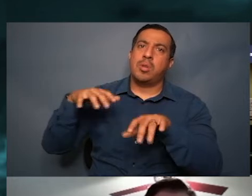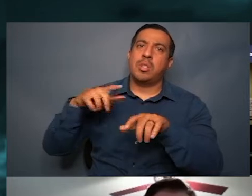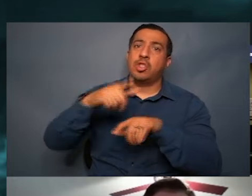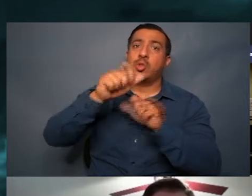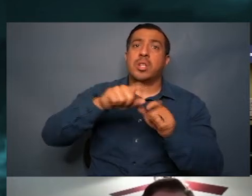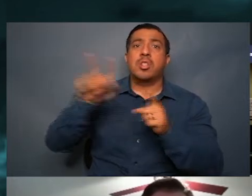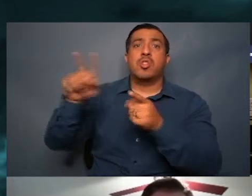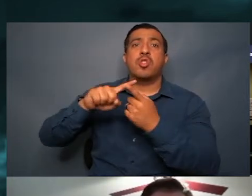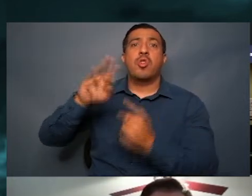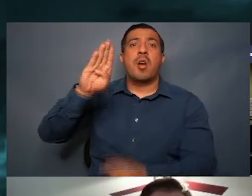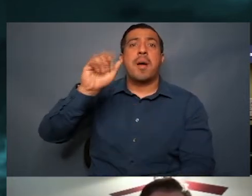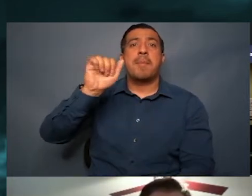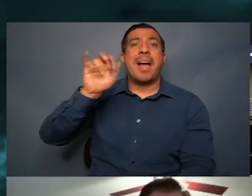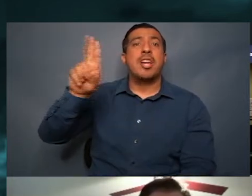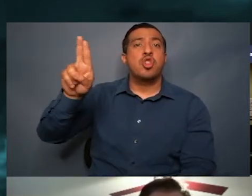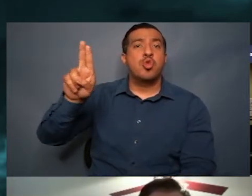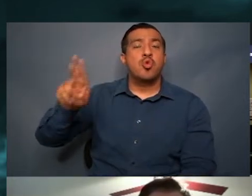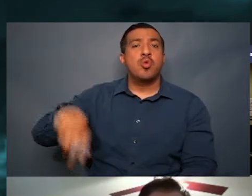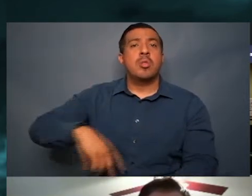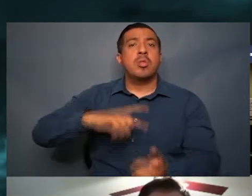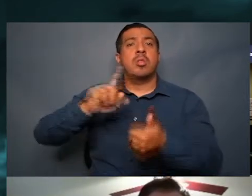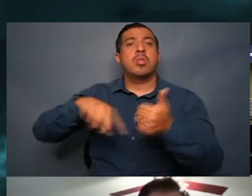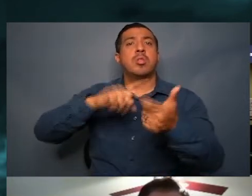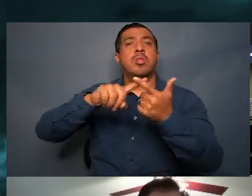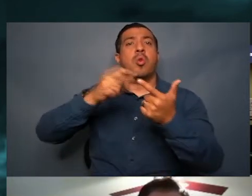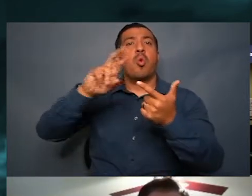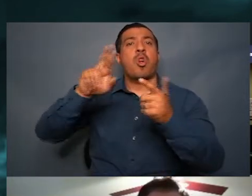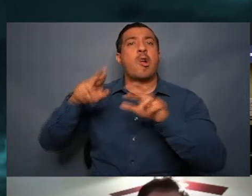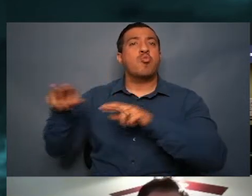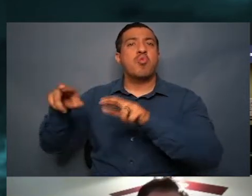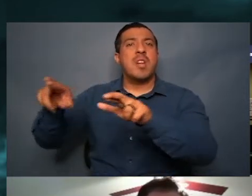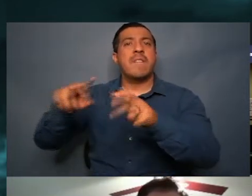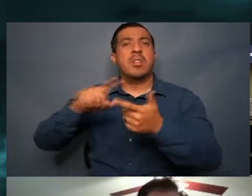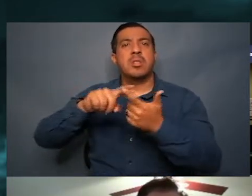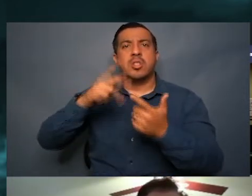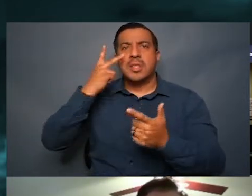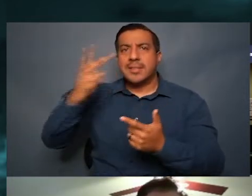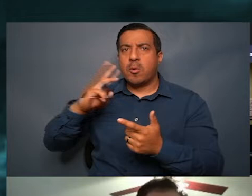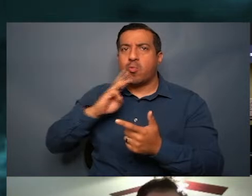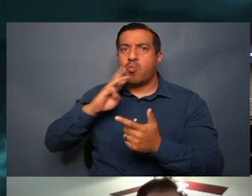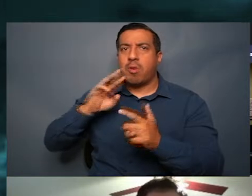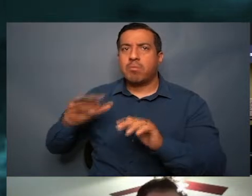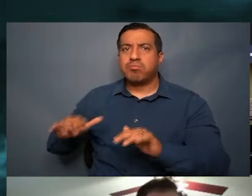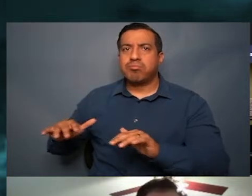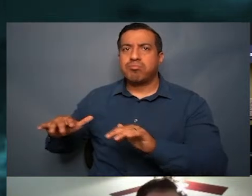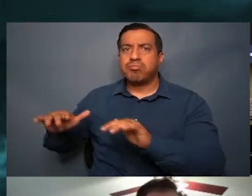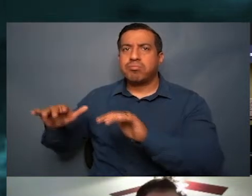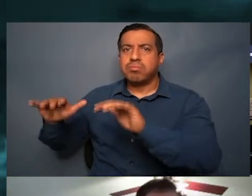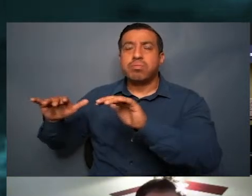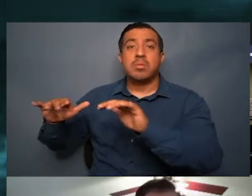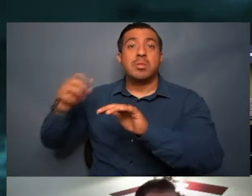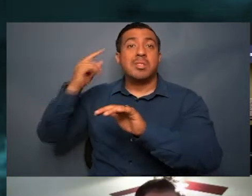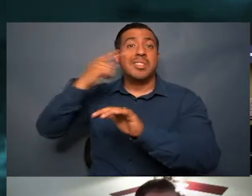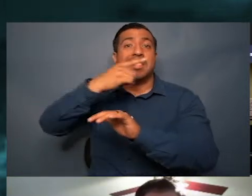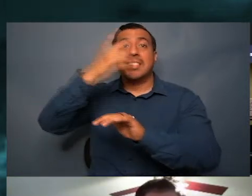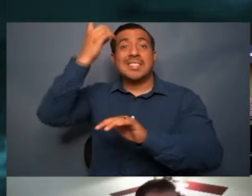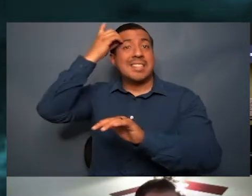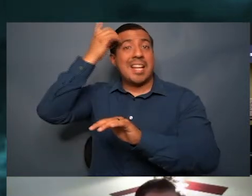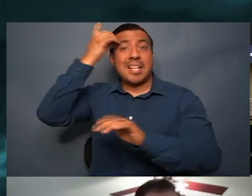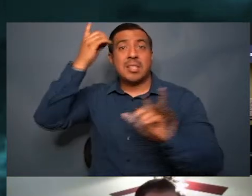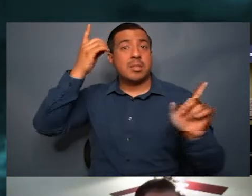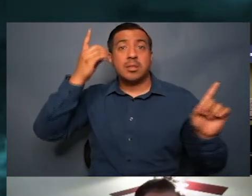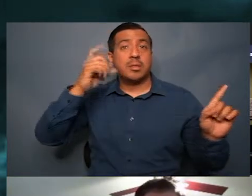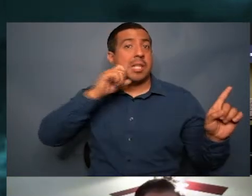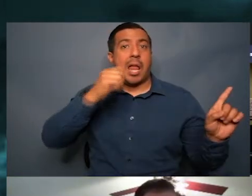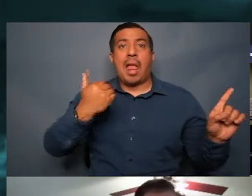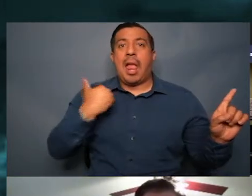to the bayou, you can go to the river area, and you can see a lot of water. Maybe in Dallas we don't have, or we didn't